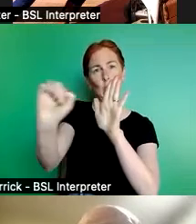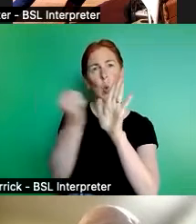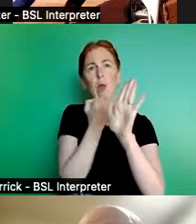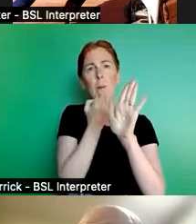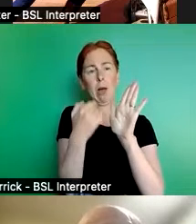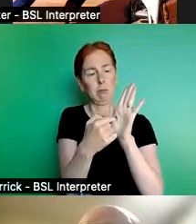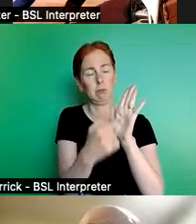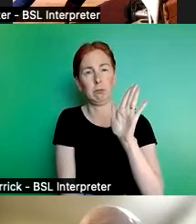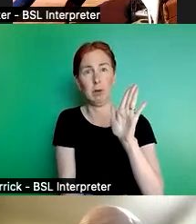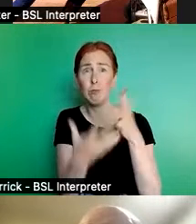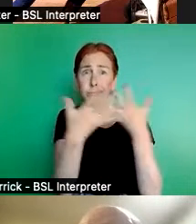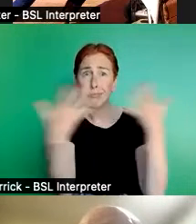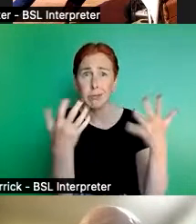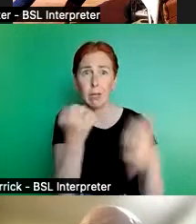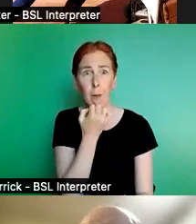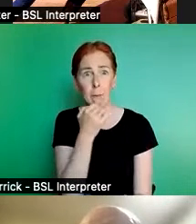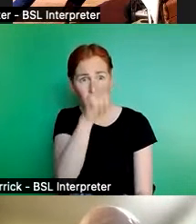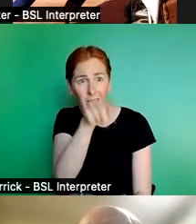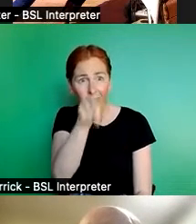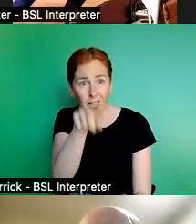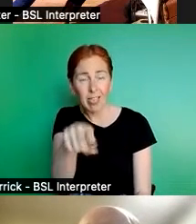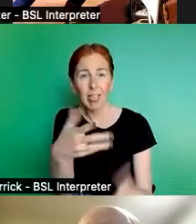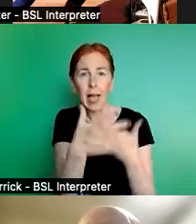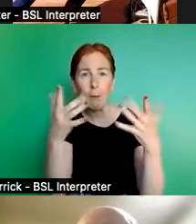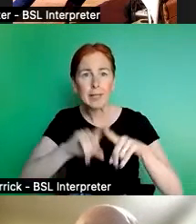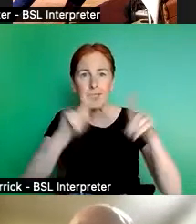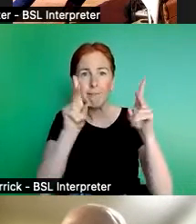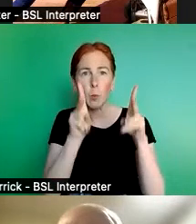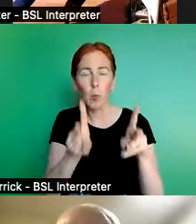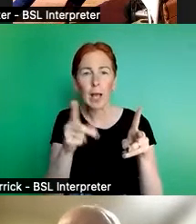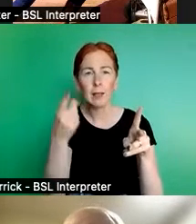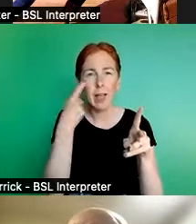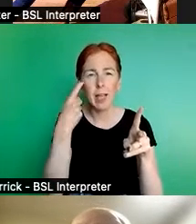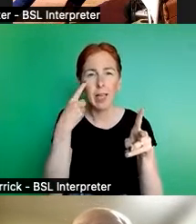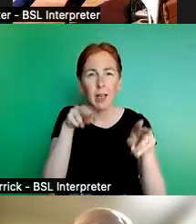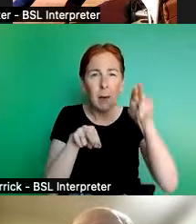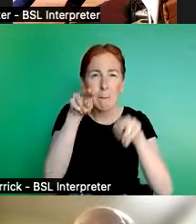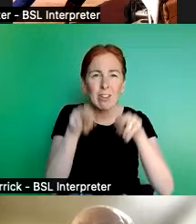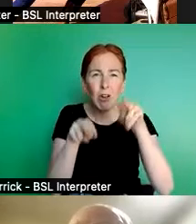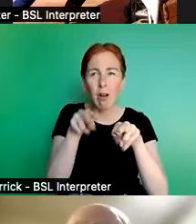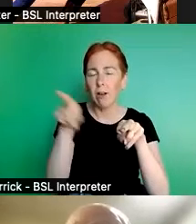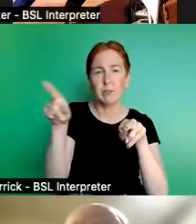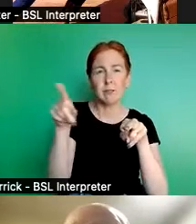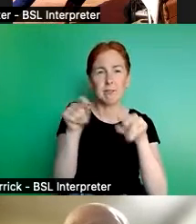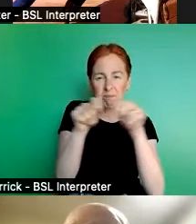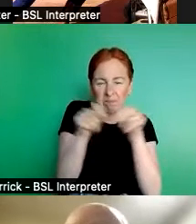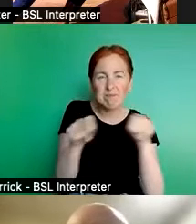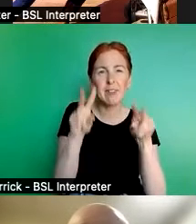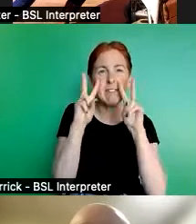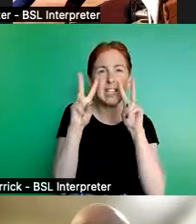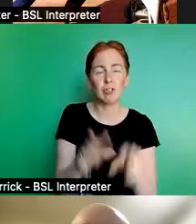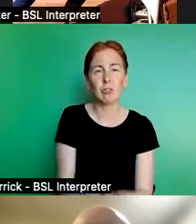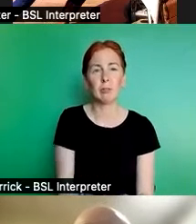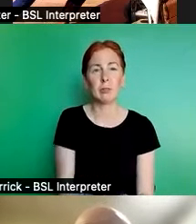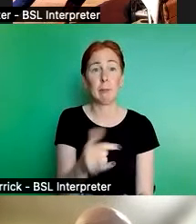we note down vision. And so I thought, when you get a letter and you get all these numbers, it'd probably be worth trying to understand what it